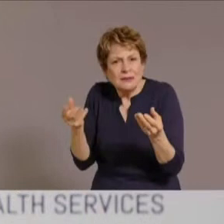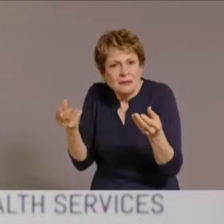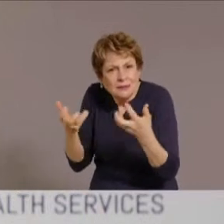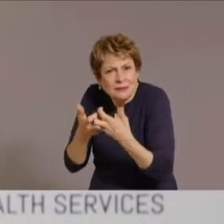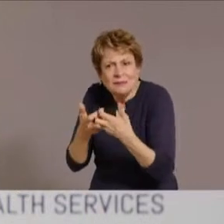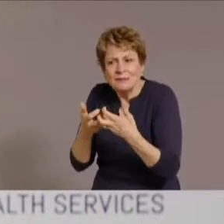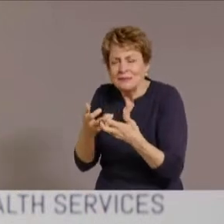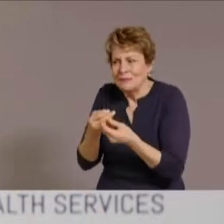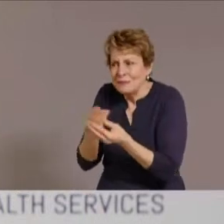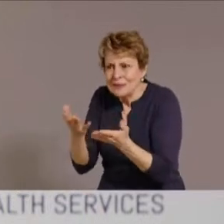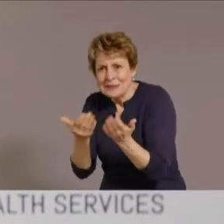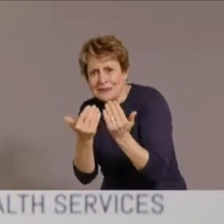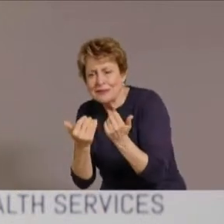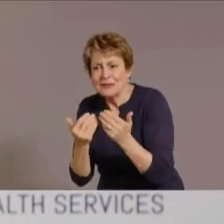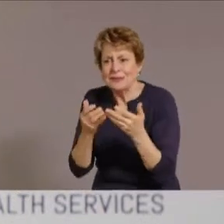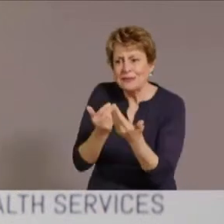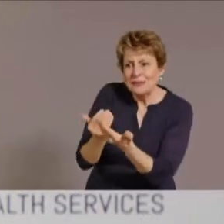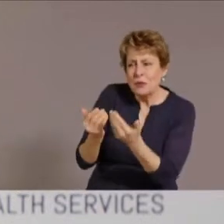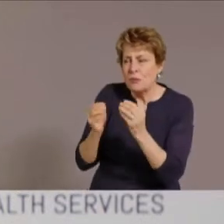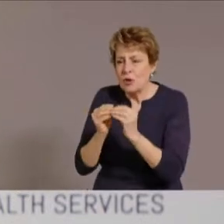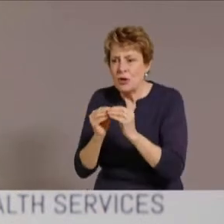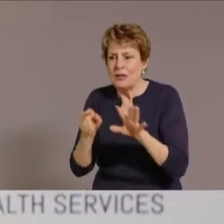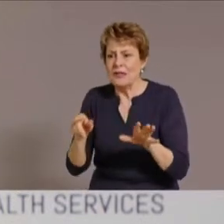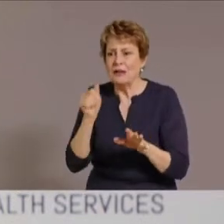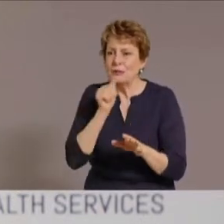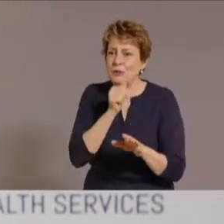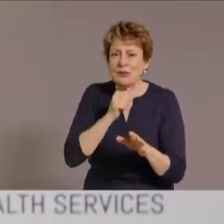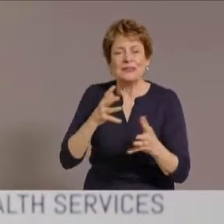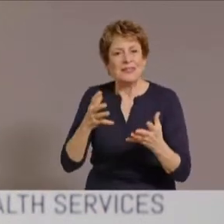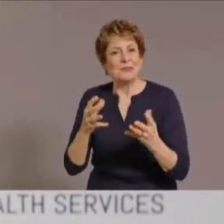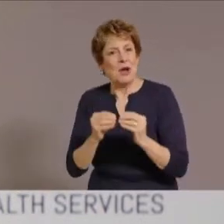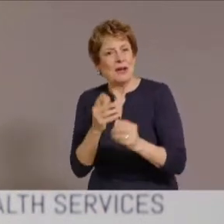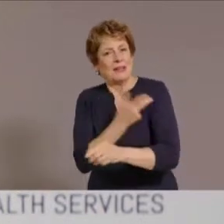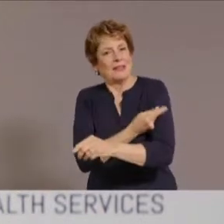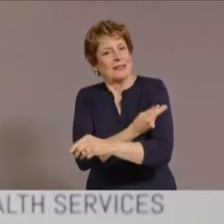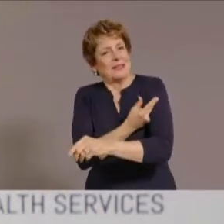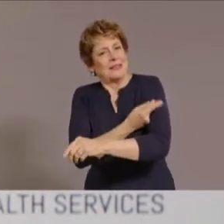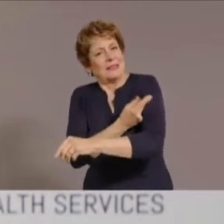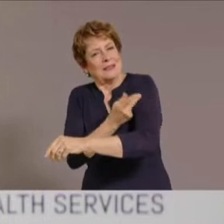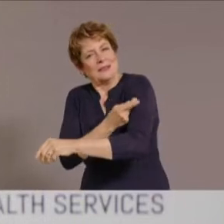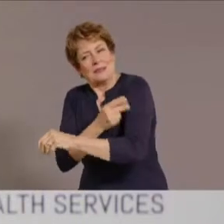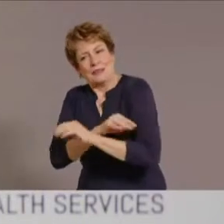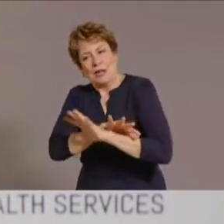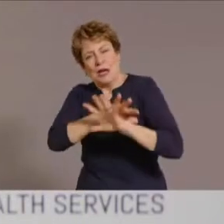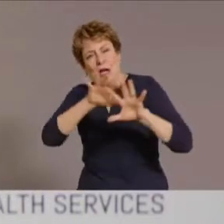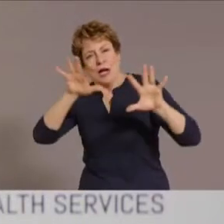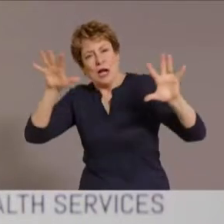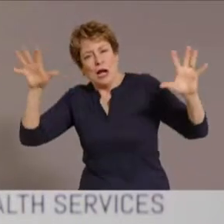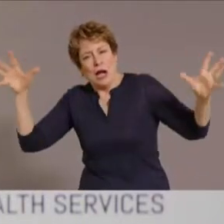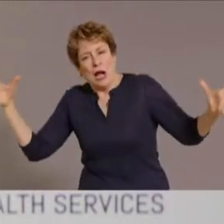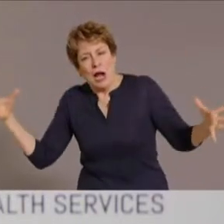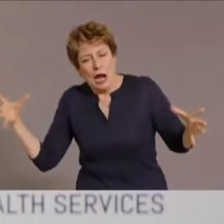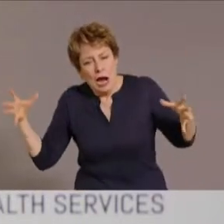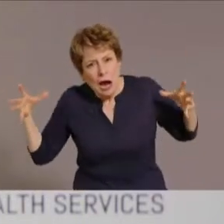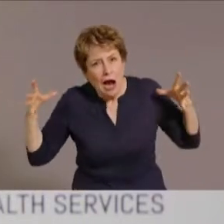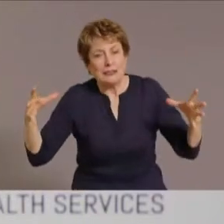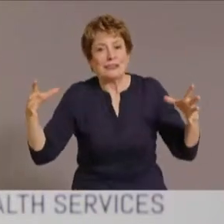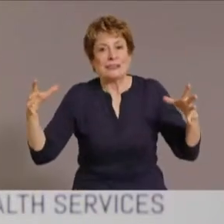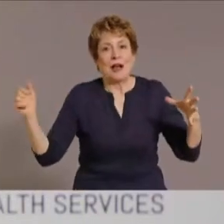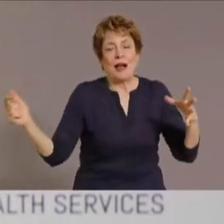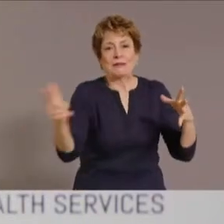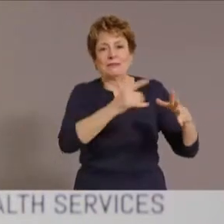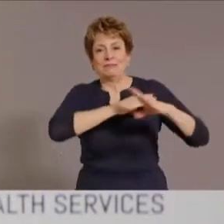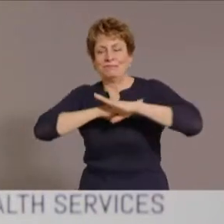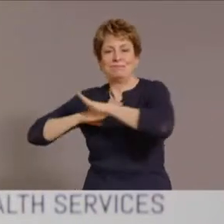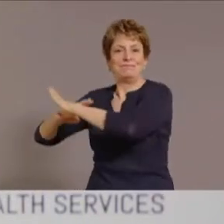continue to increase. And so, because we do want to hit that herd immunity. One more question. Talk about the mobile